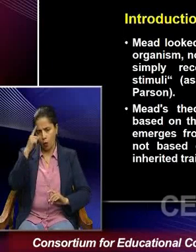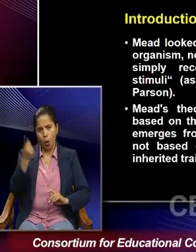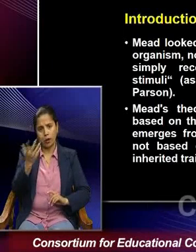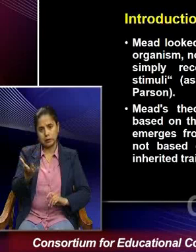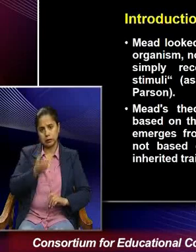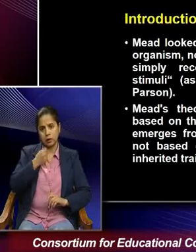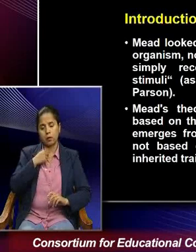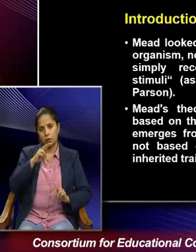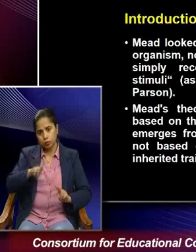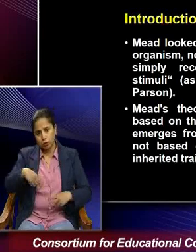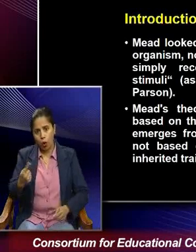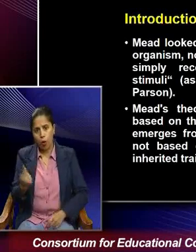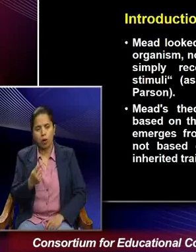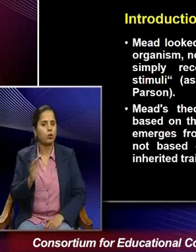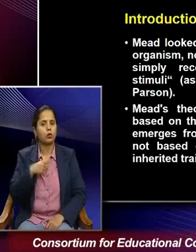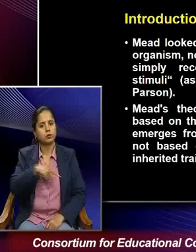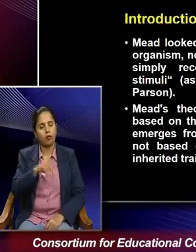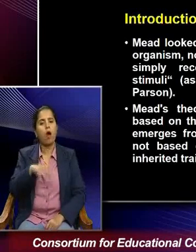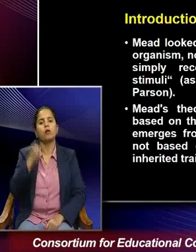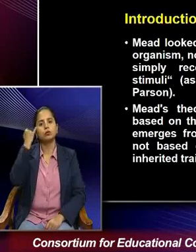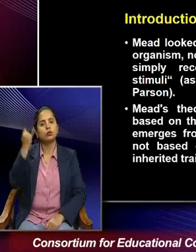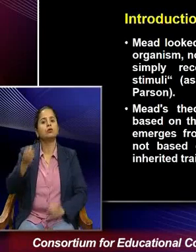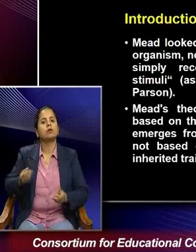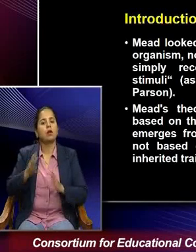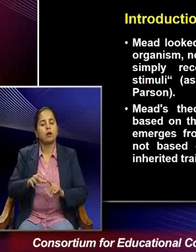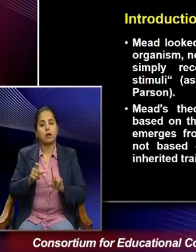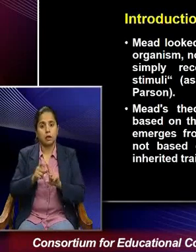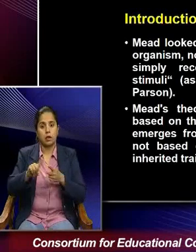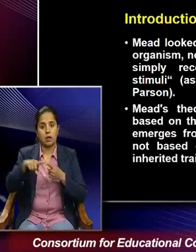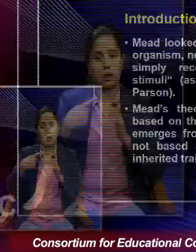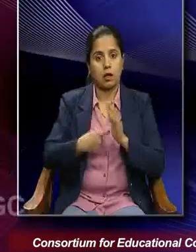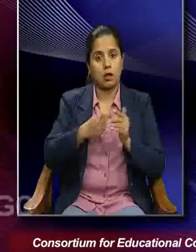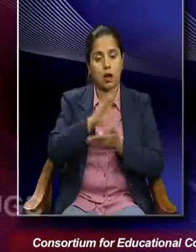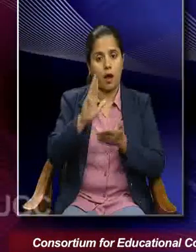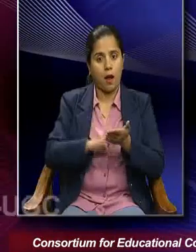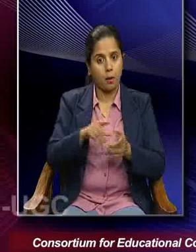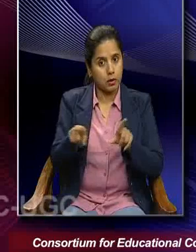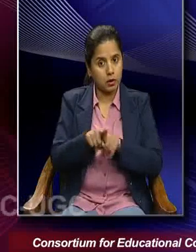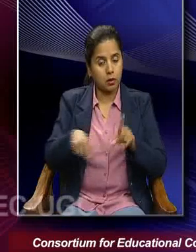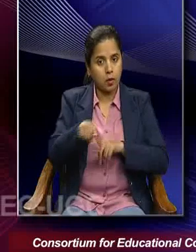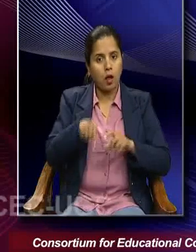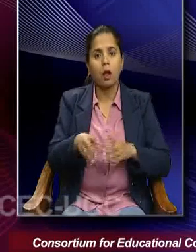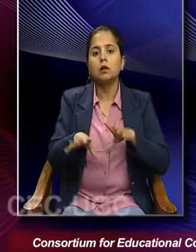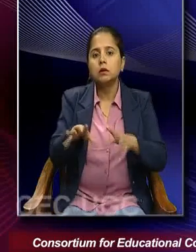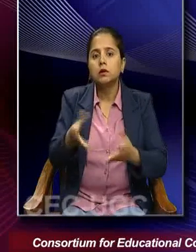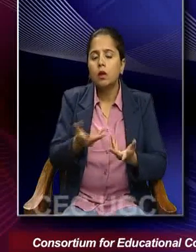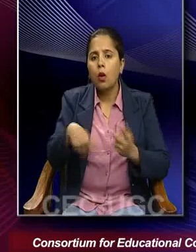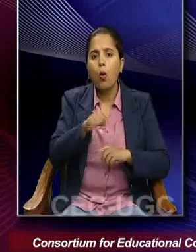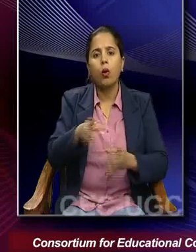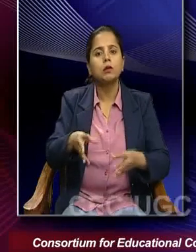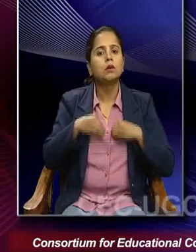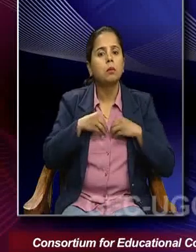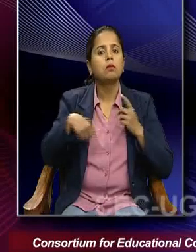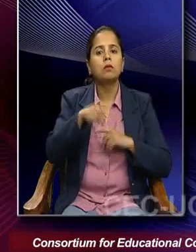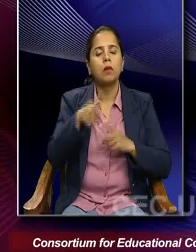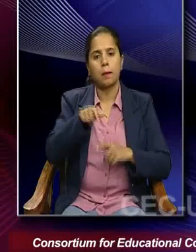to stimuli. So this was how Durkheim and Parson perceived of individuals.